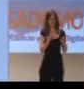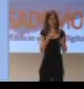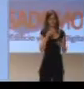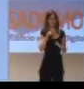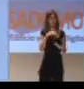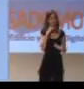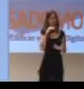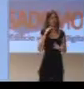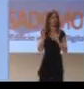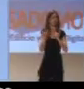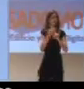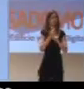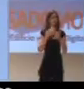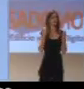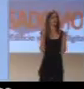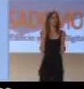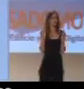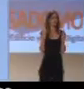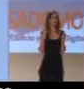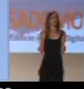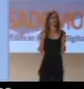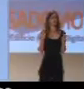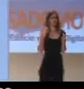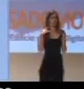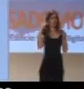we have managed to